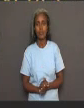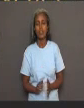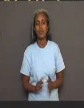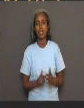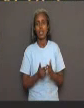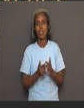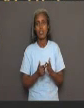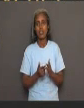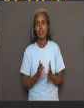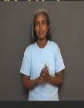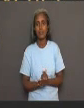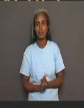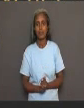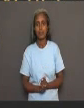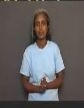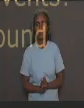Begin.